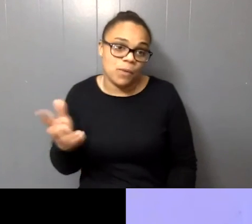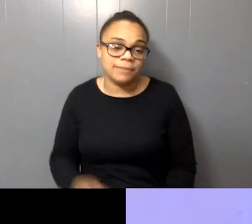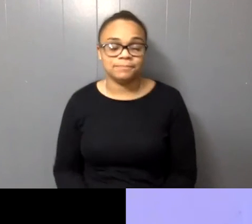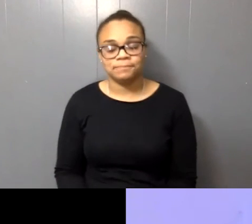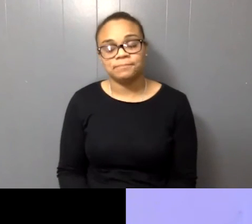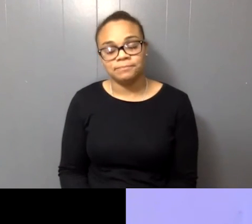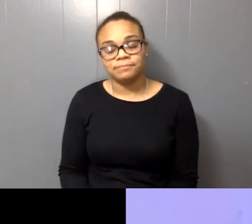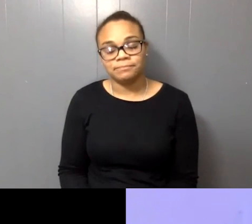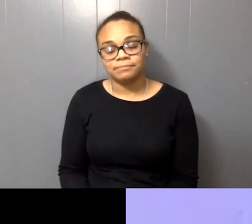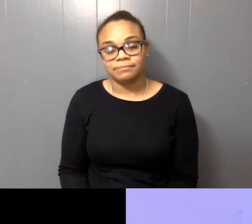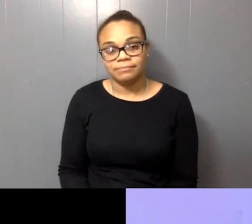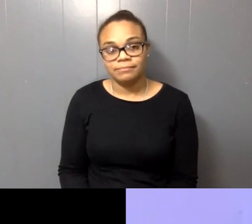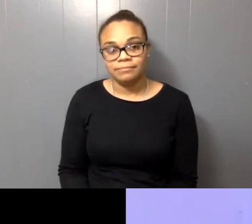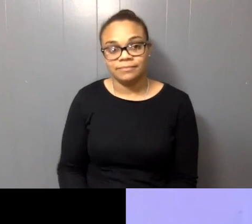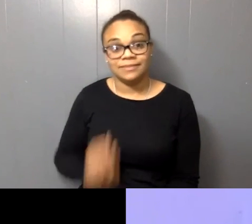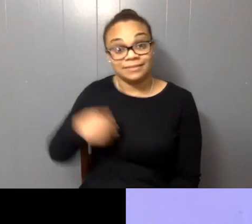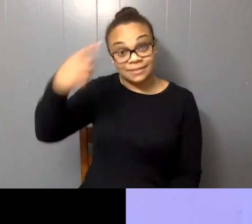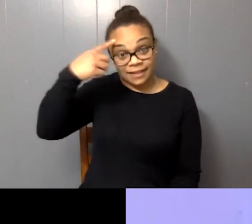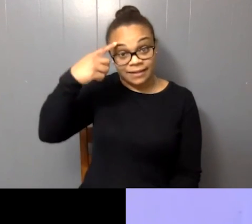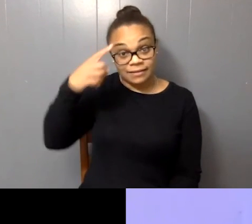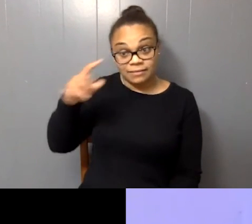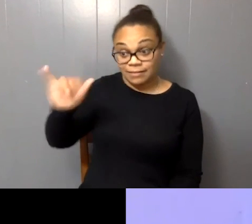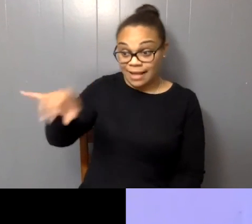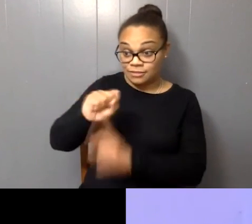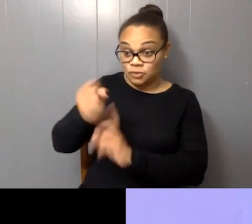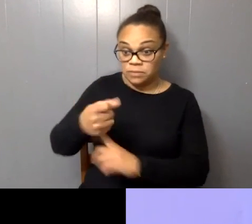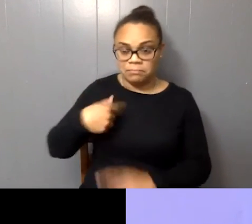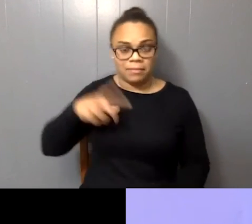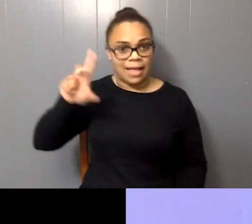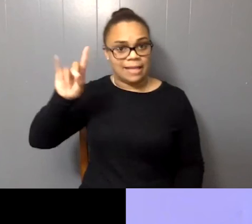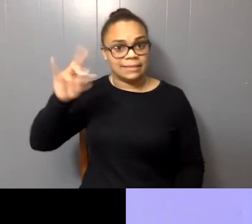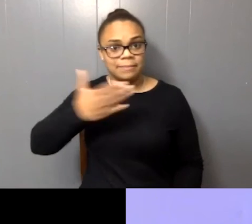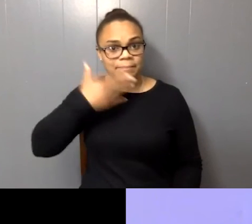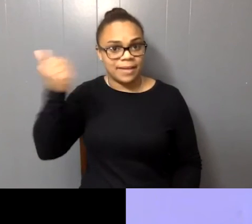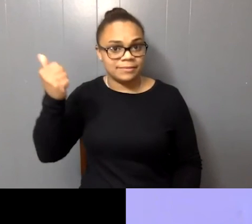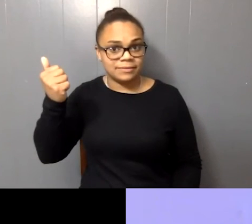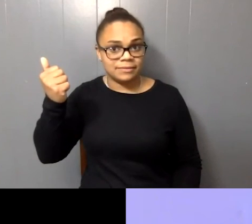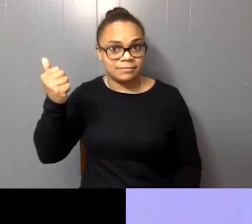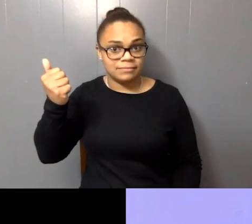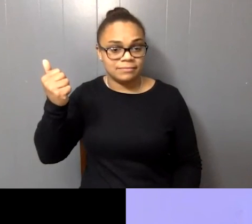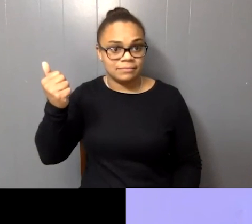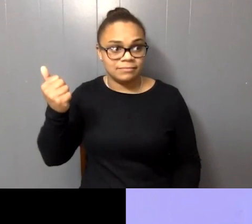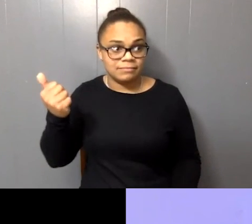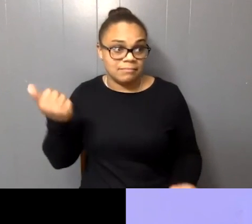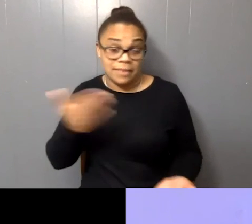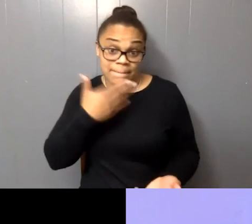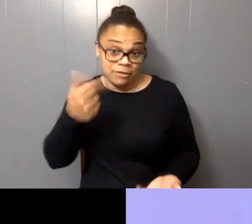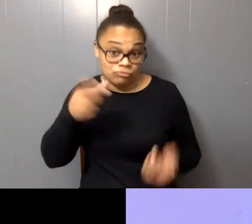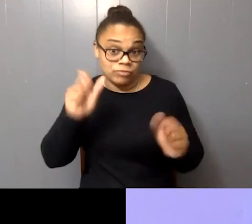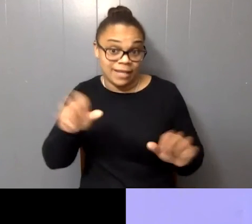And I think like in that situation, I did the best thing that that someone could do to be an